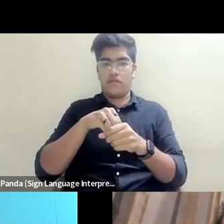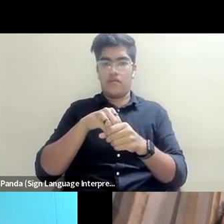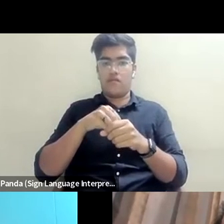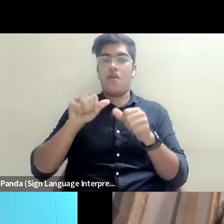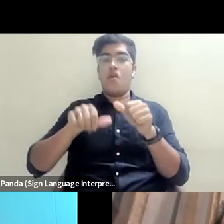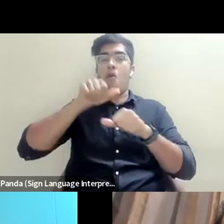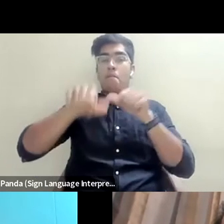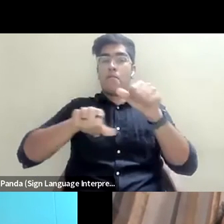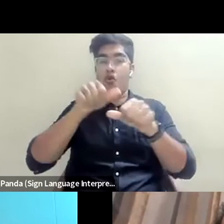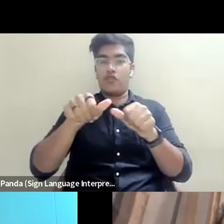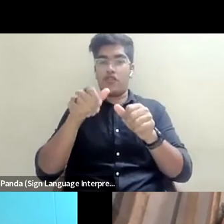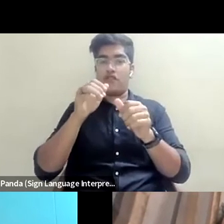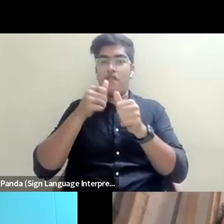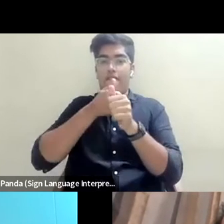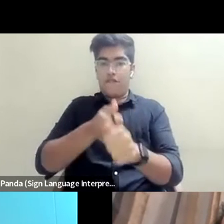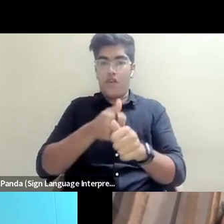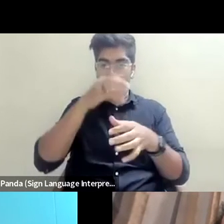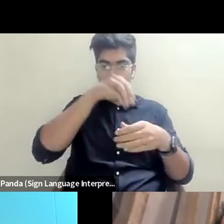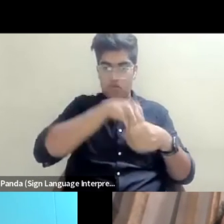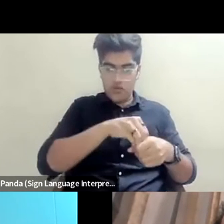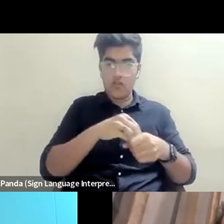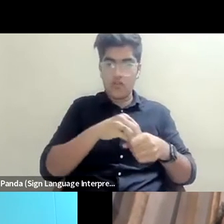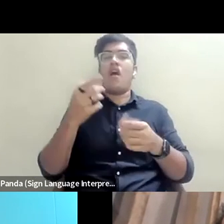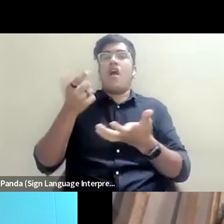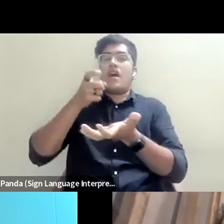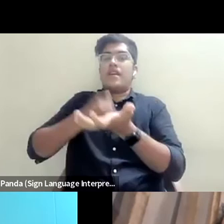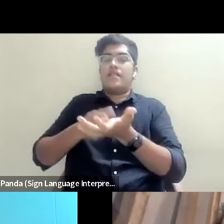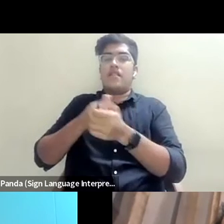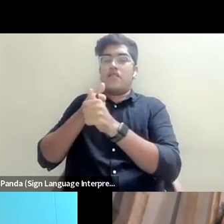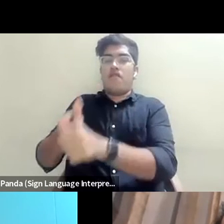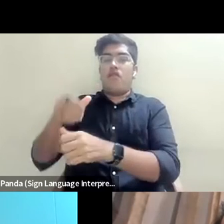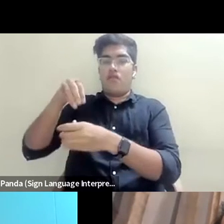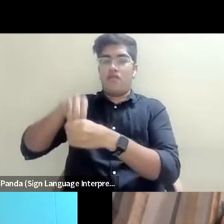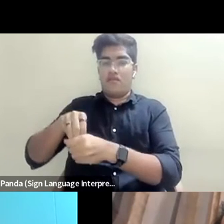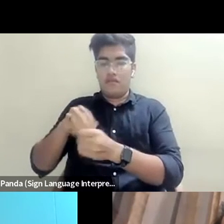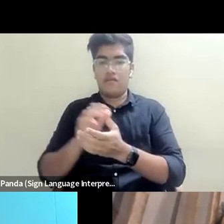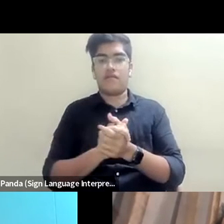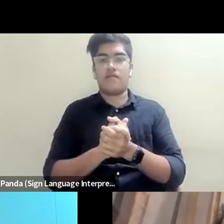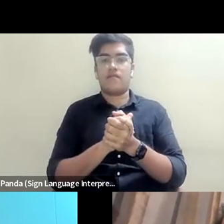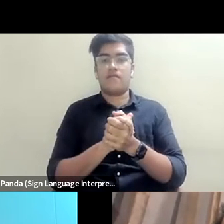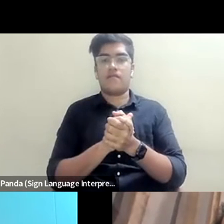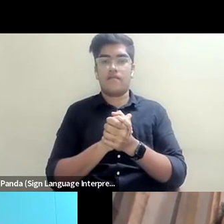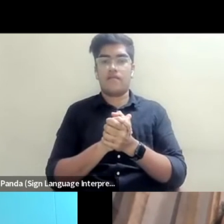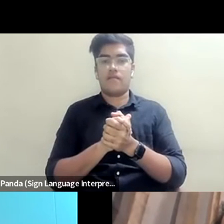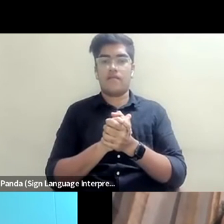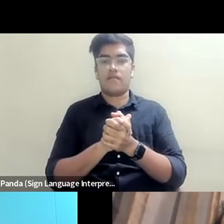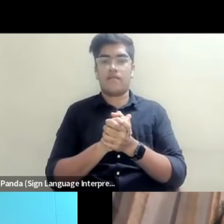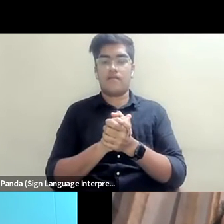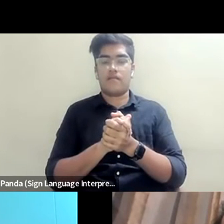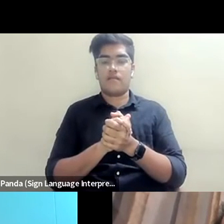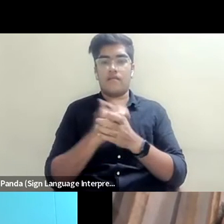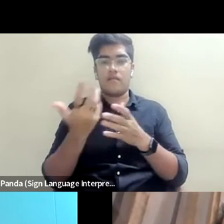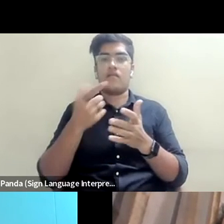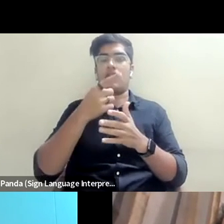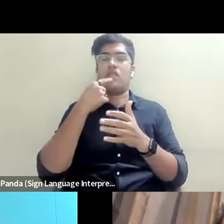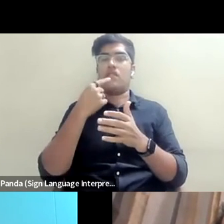process-based inclusion and outcome-based inclusion. And Sasha set the tone. I mean, she took a